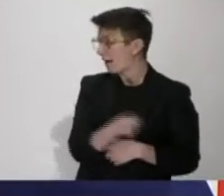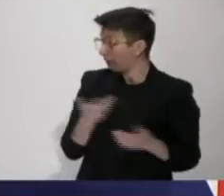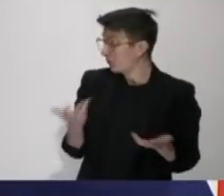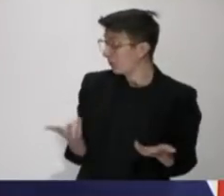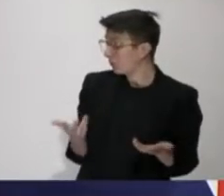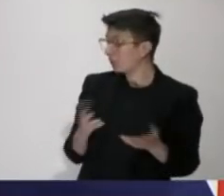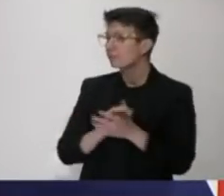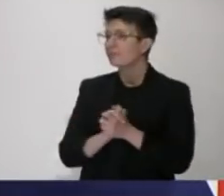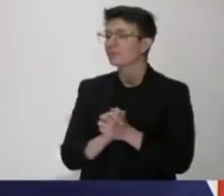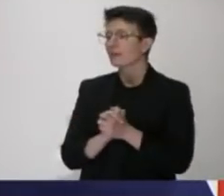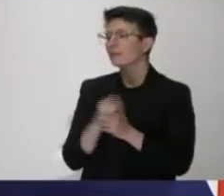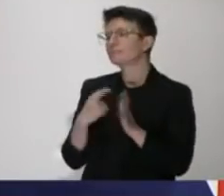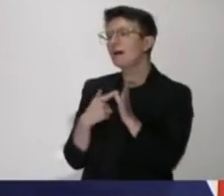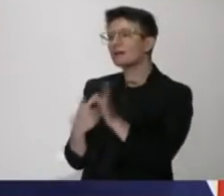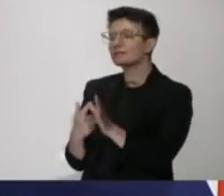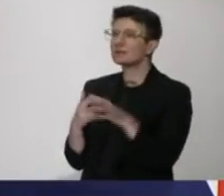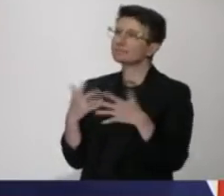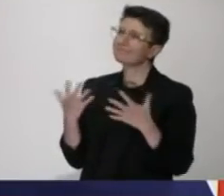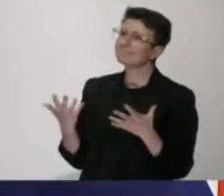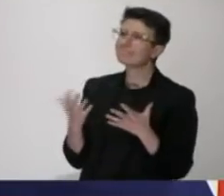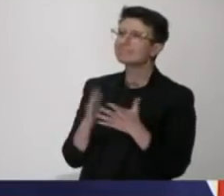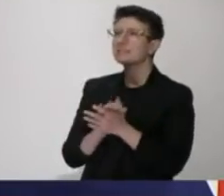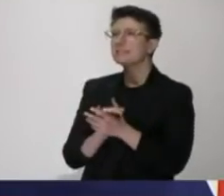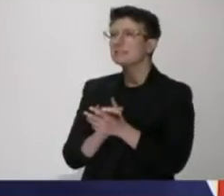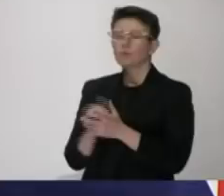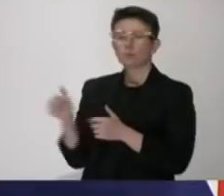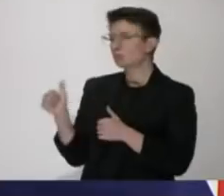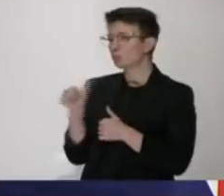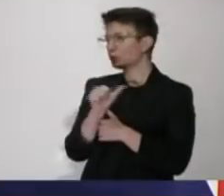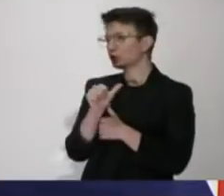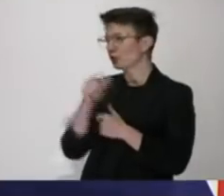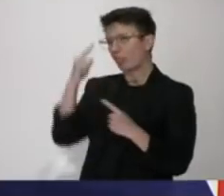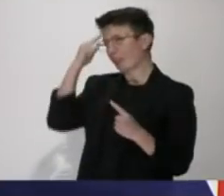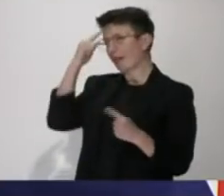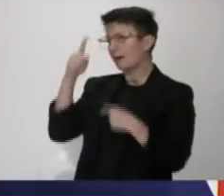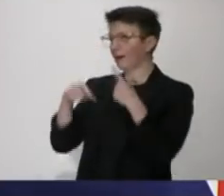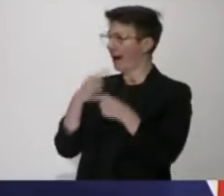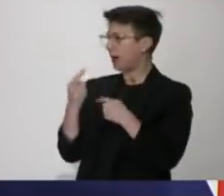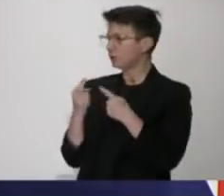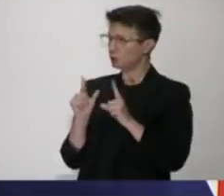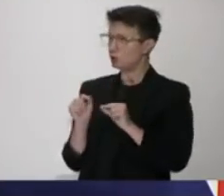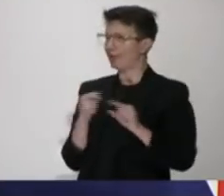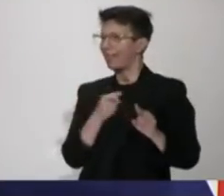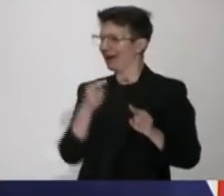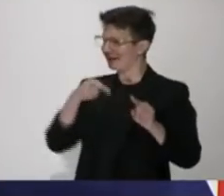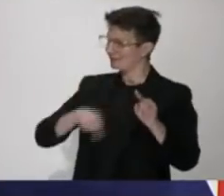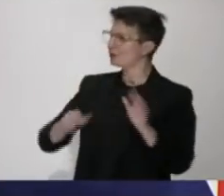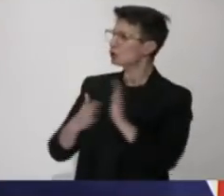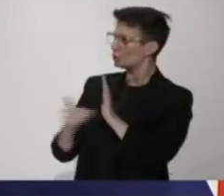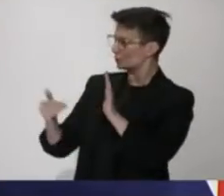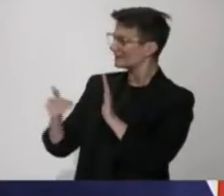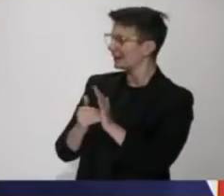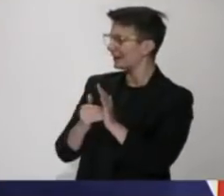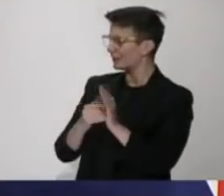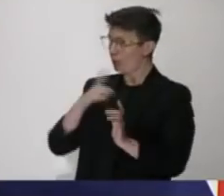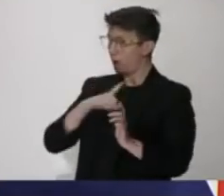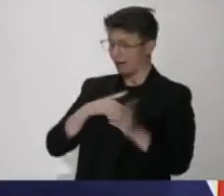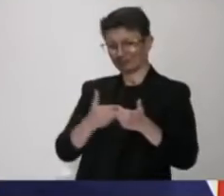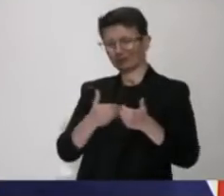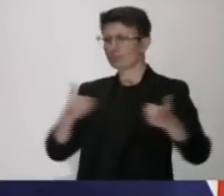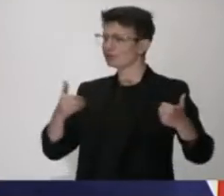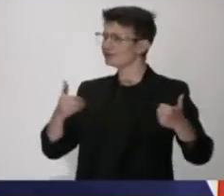that isn't the way we manage monetary and fiscal policy in New Zealand. There is a separation, there is an independence